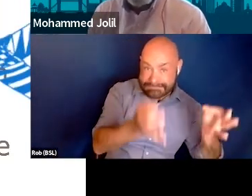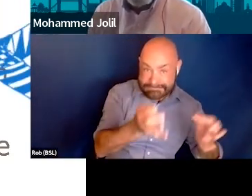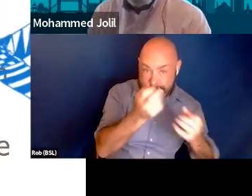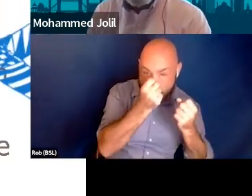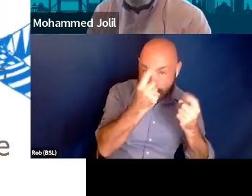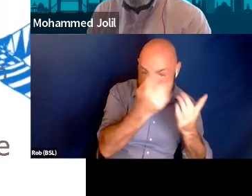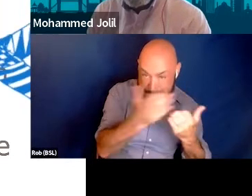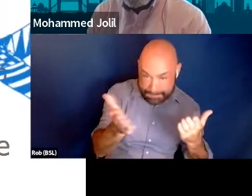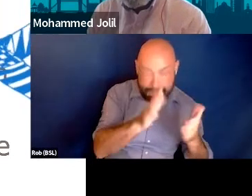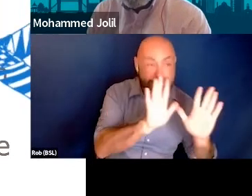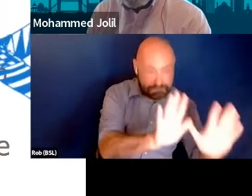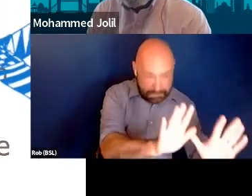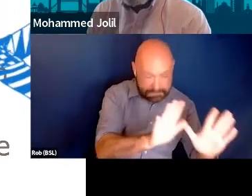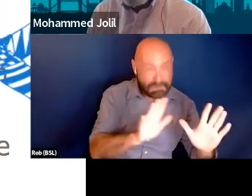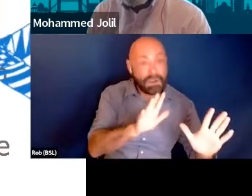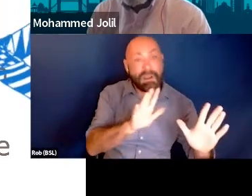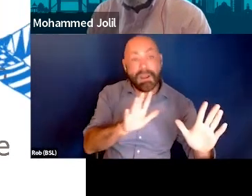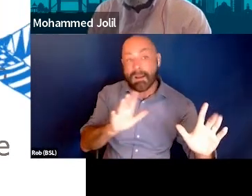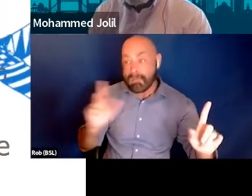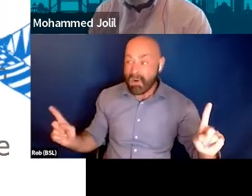us.